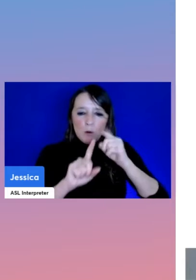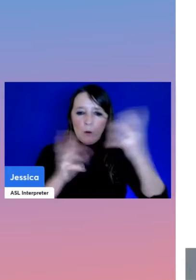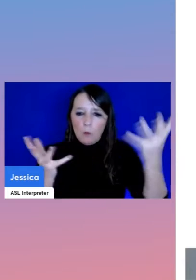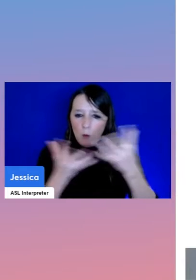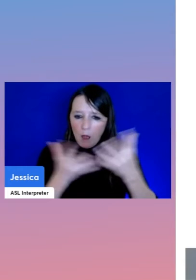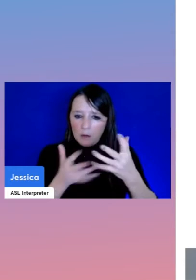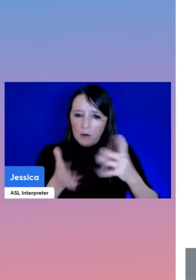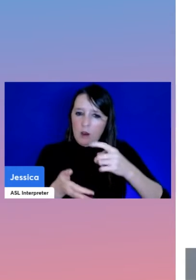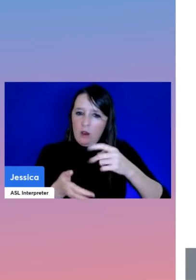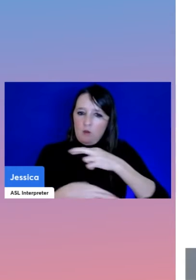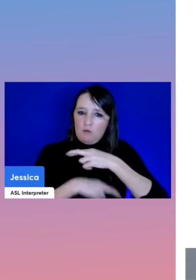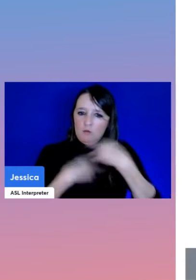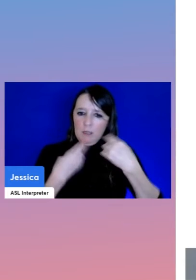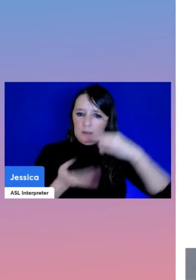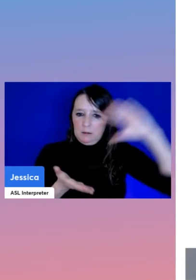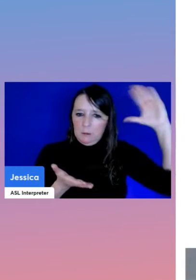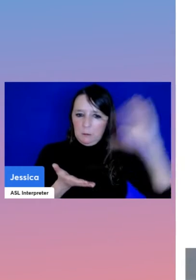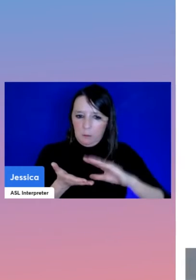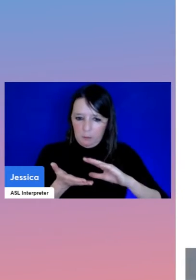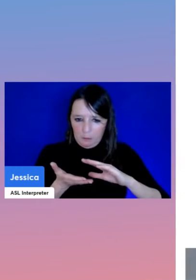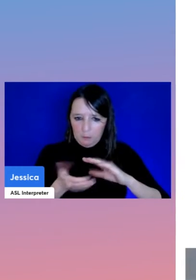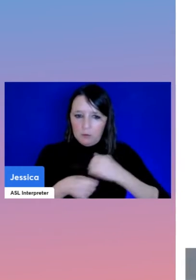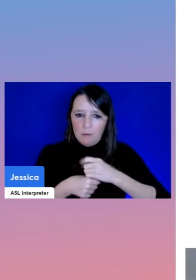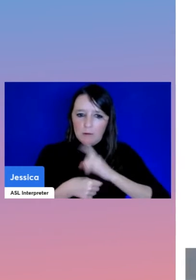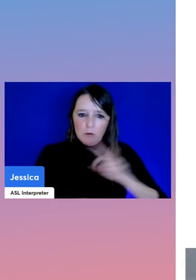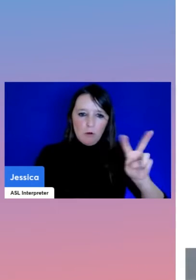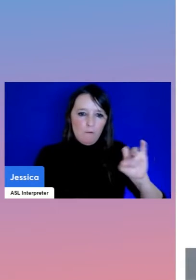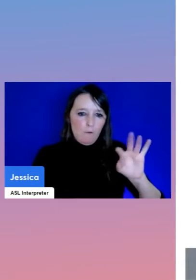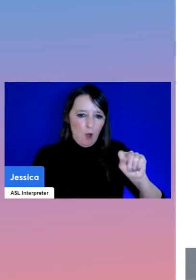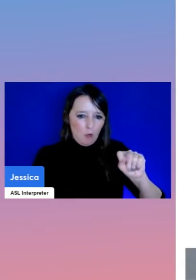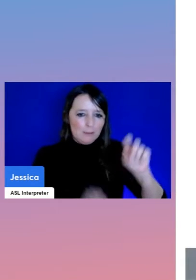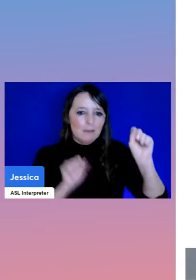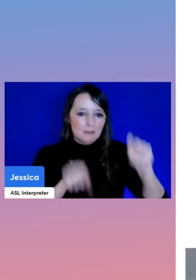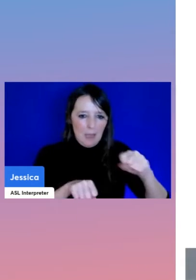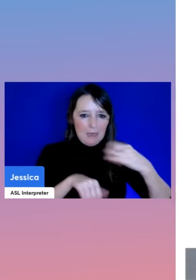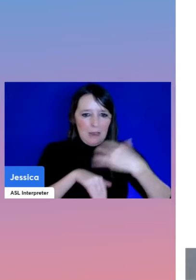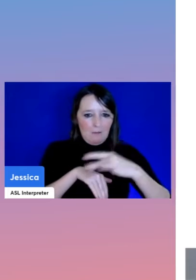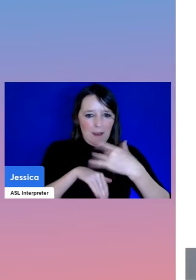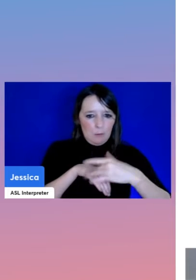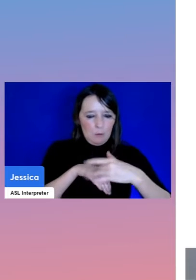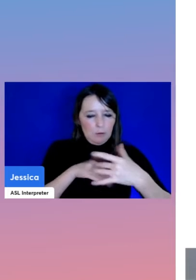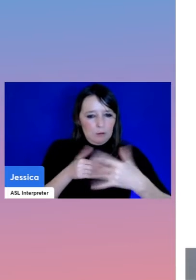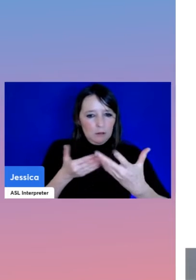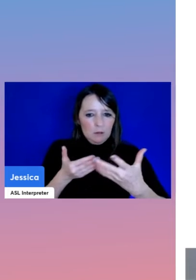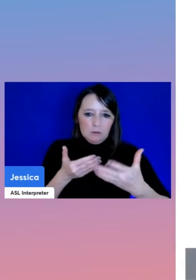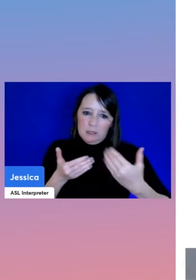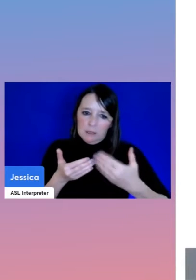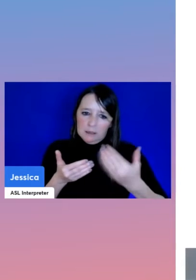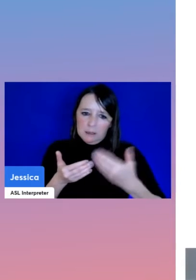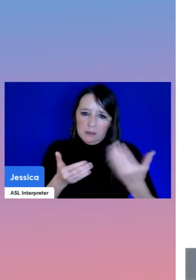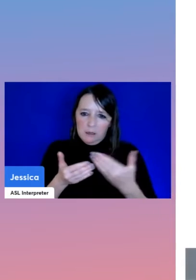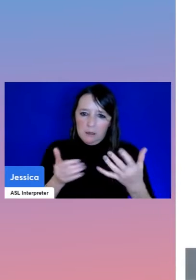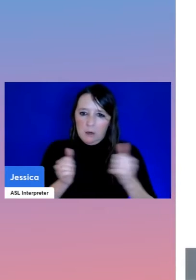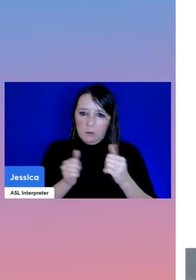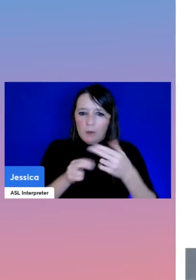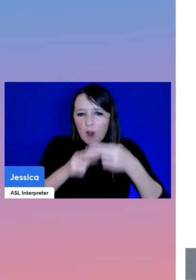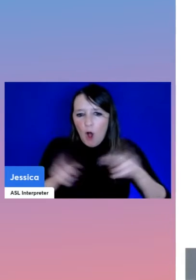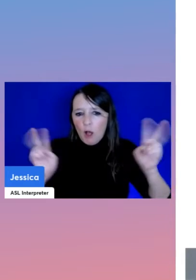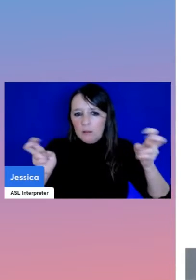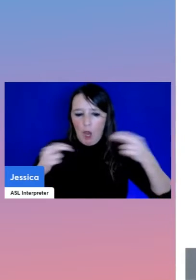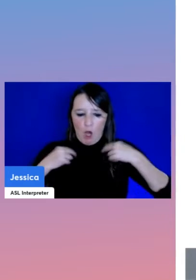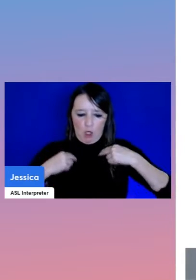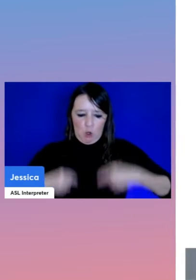be automatically unsealed and made available as needed without human intervention.